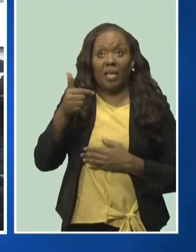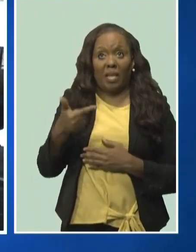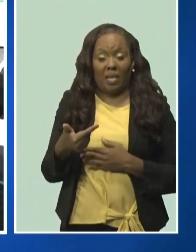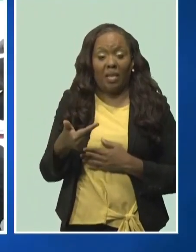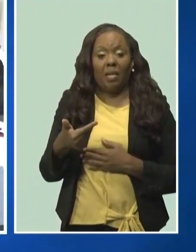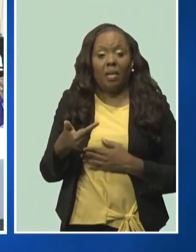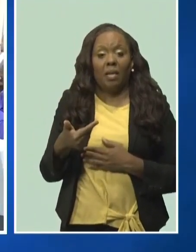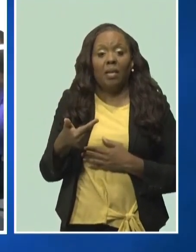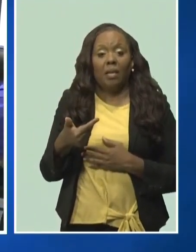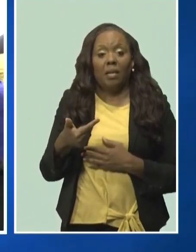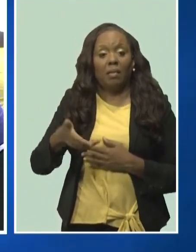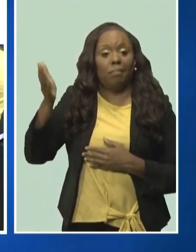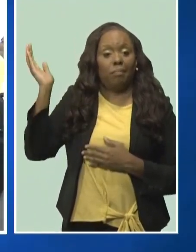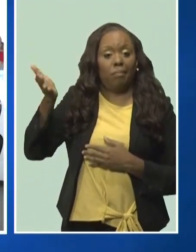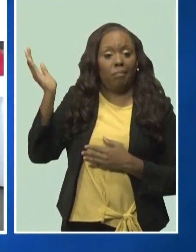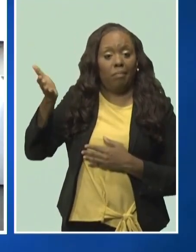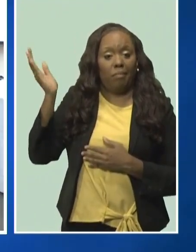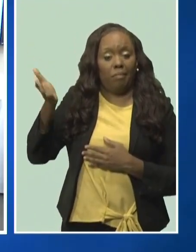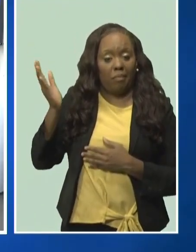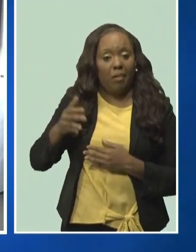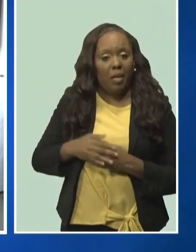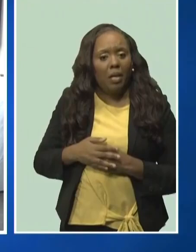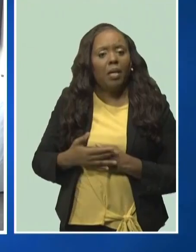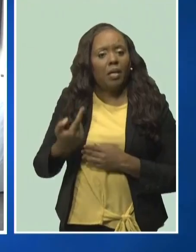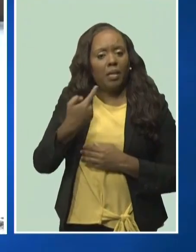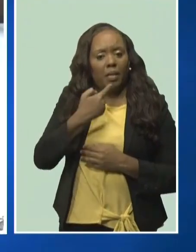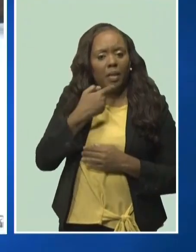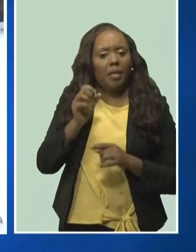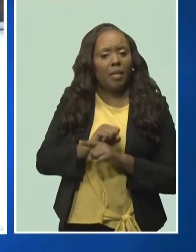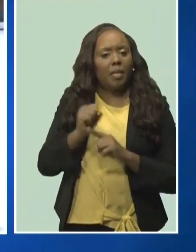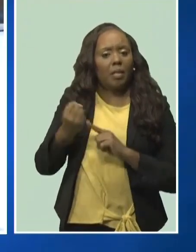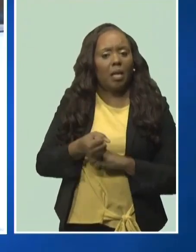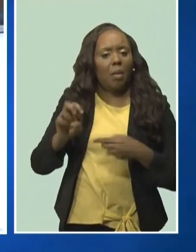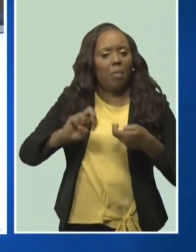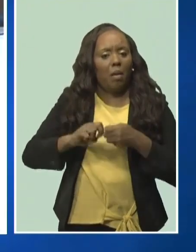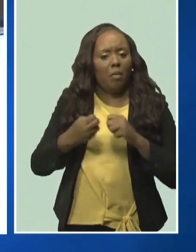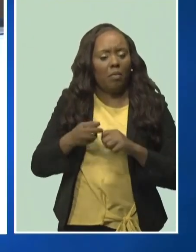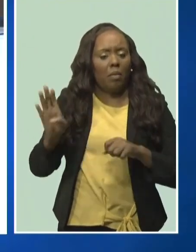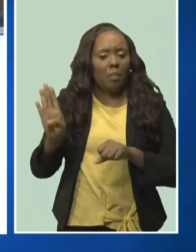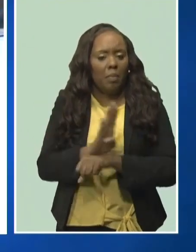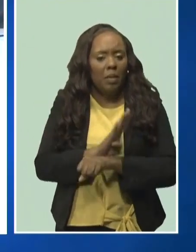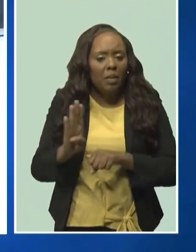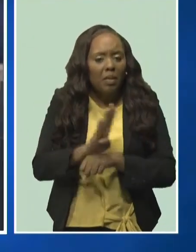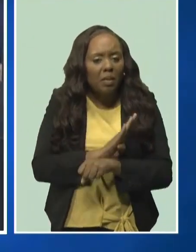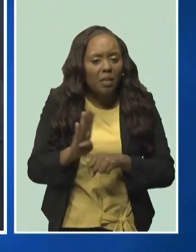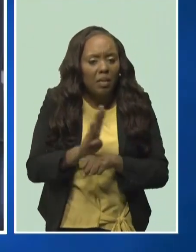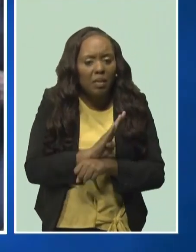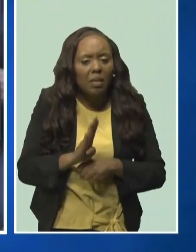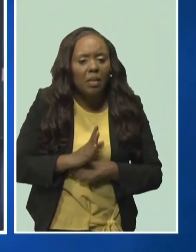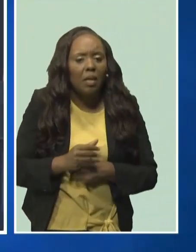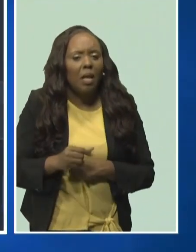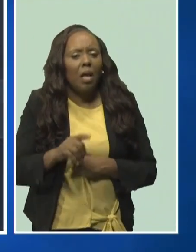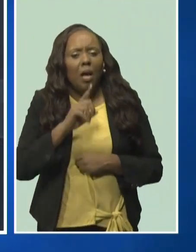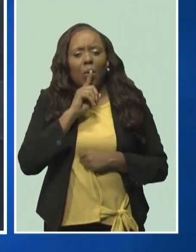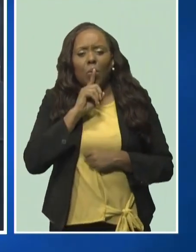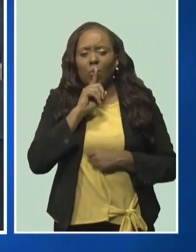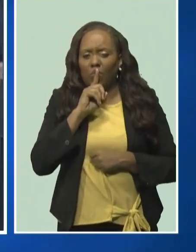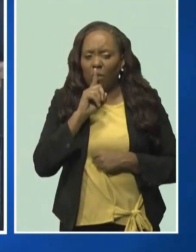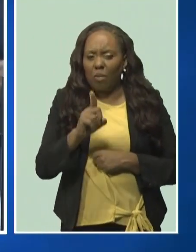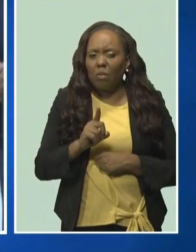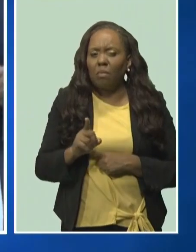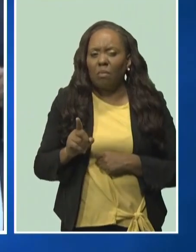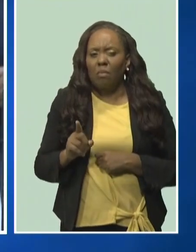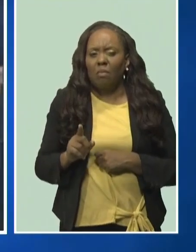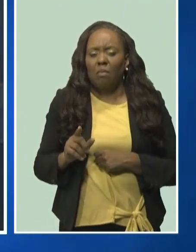Sagicor Cahill School of Business. Mr. Marshall notes the situation has already caused problems for businesses and threatens sectors